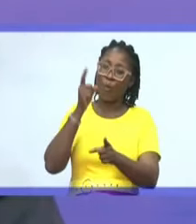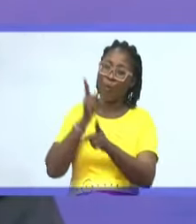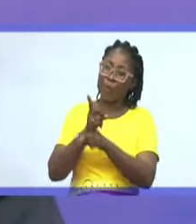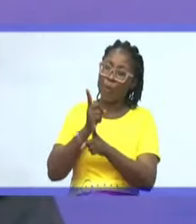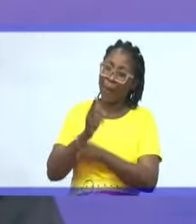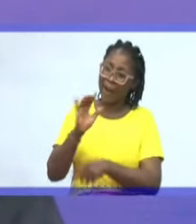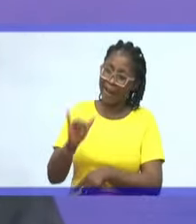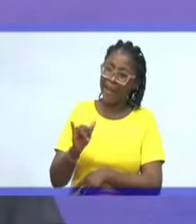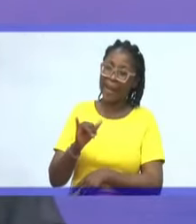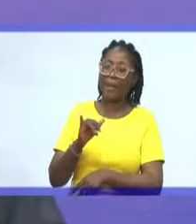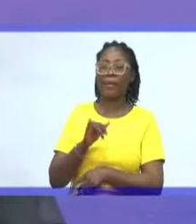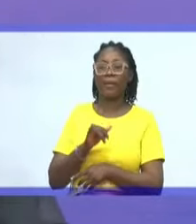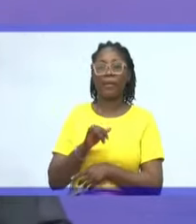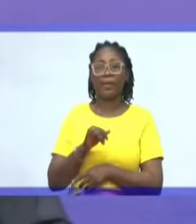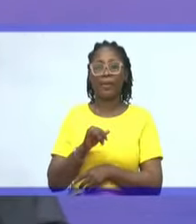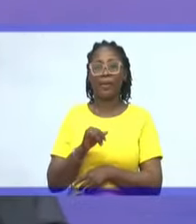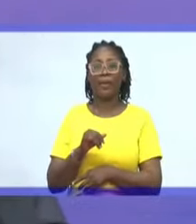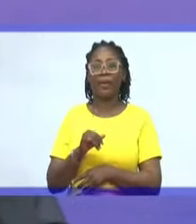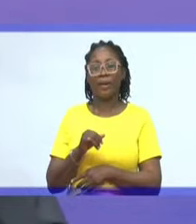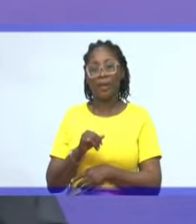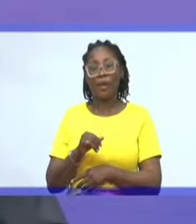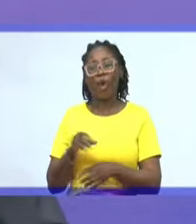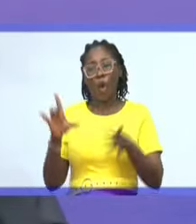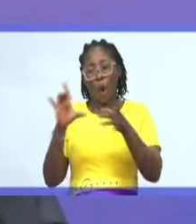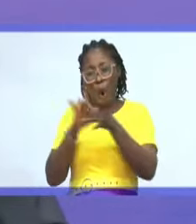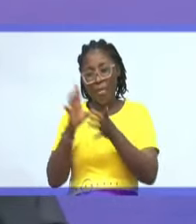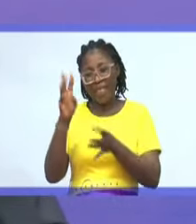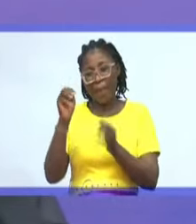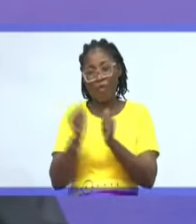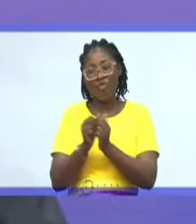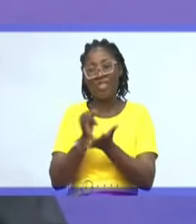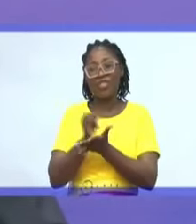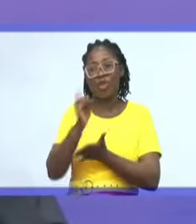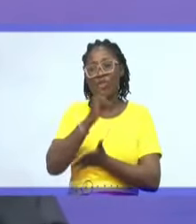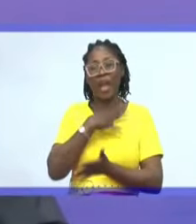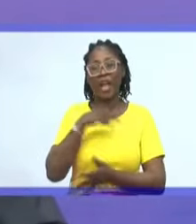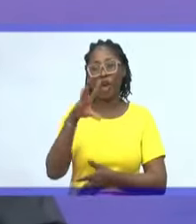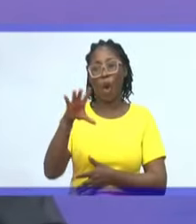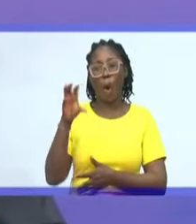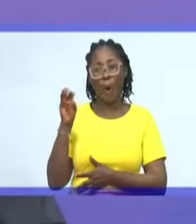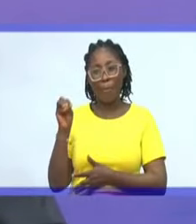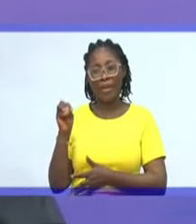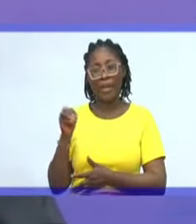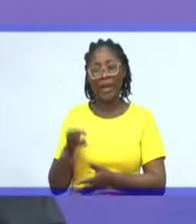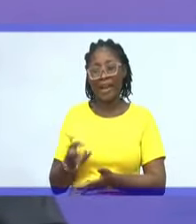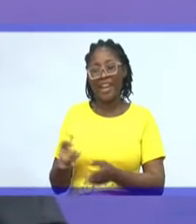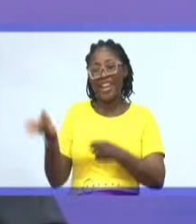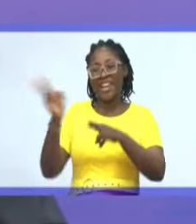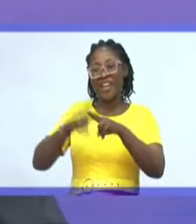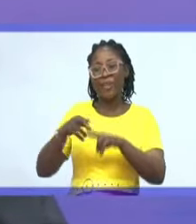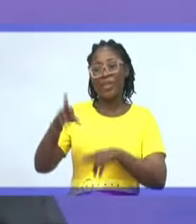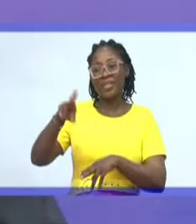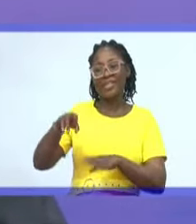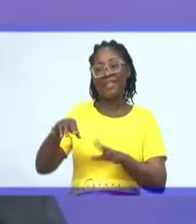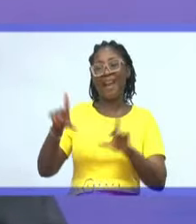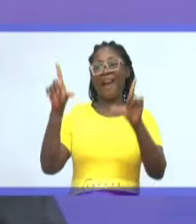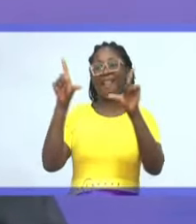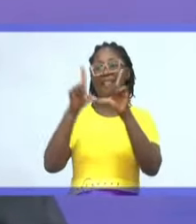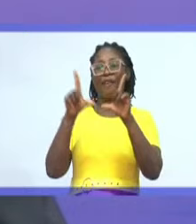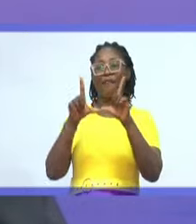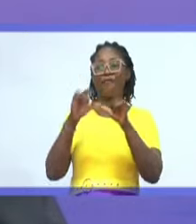own compensation. Link them with industries and companies. Raise their profile internationally.